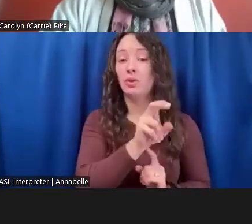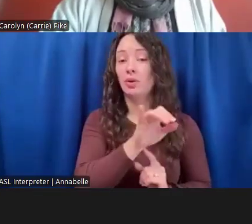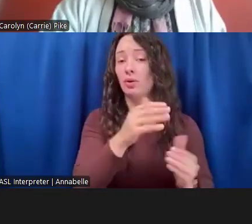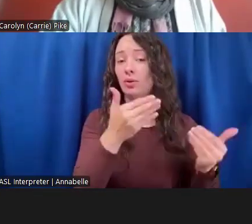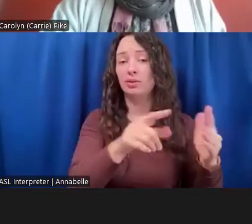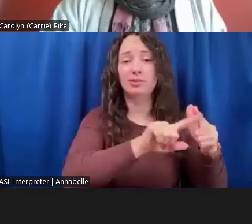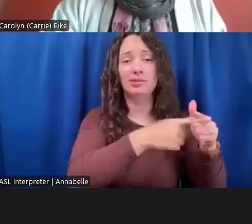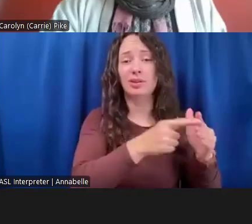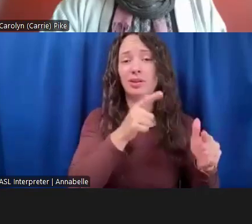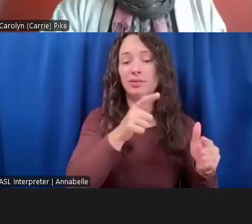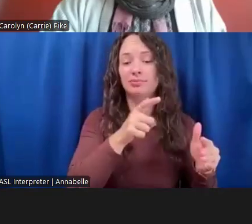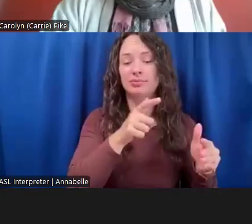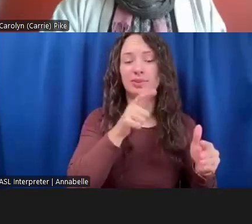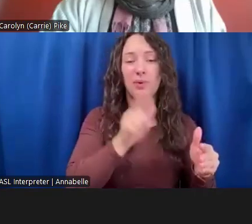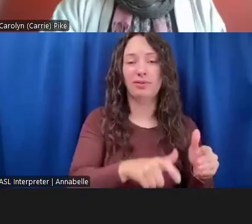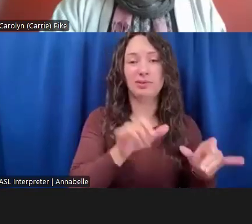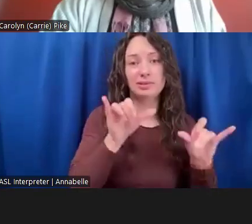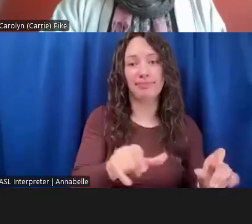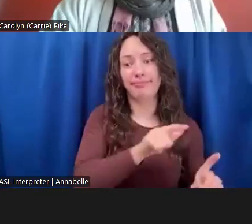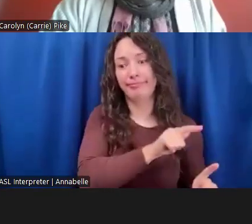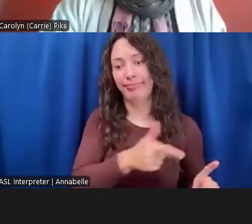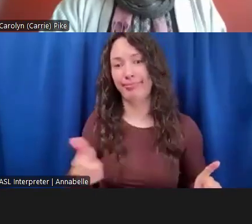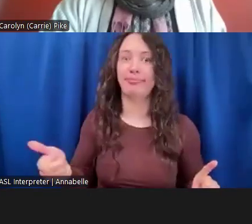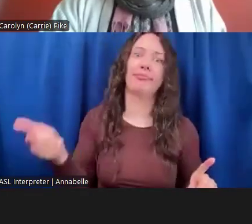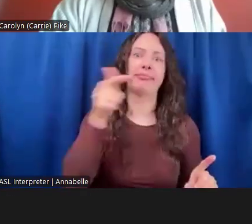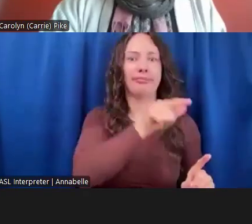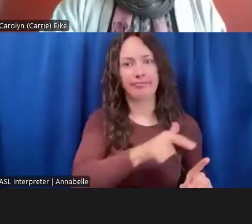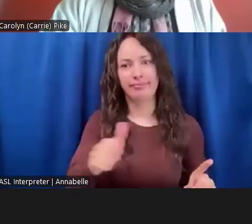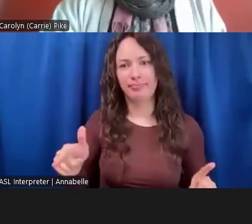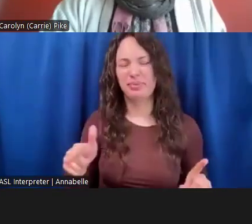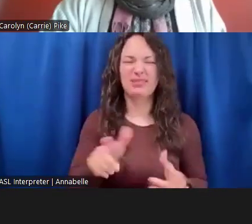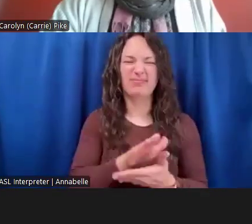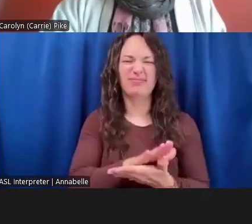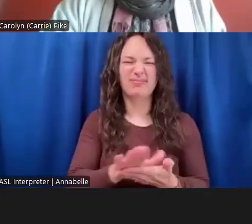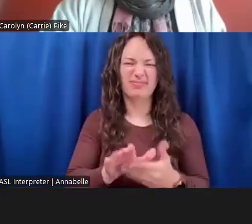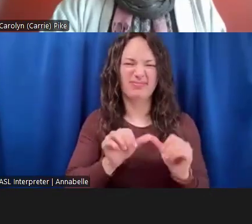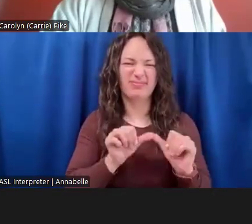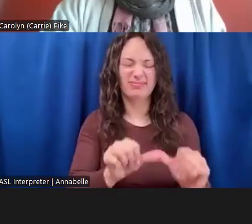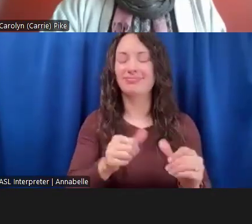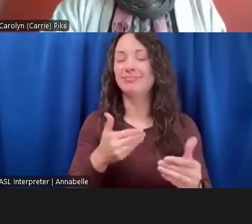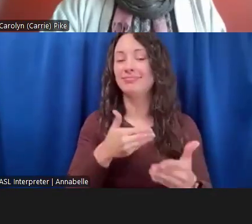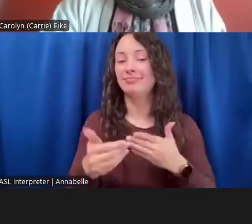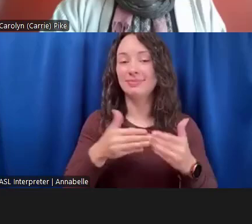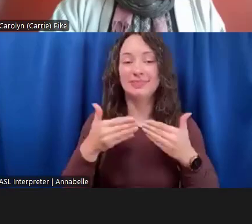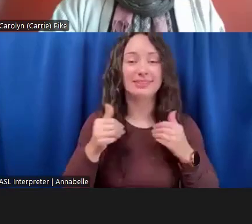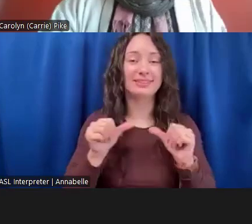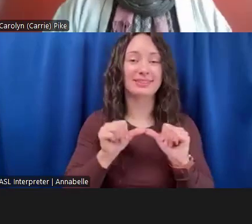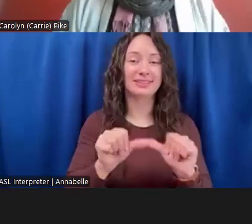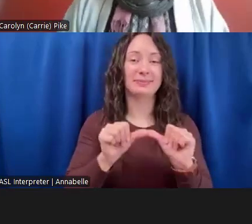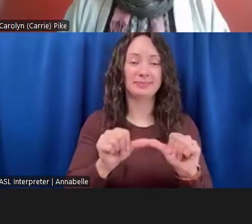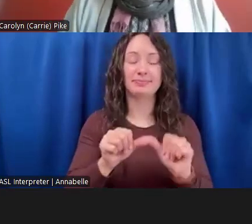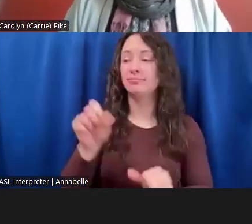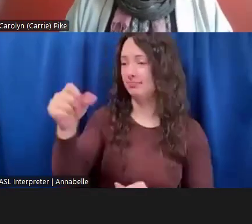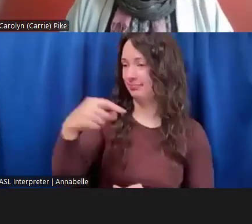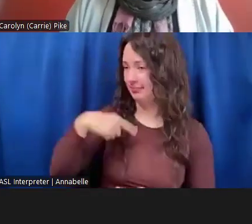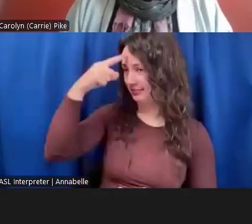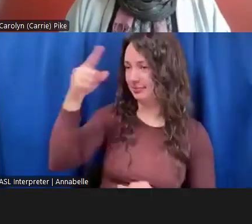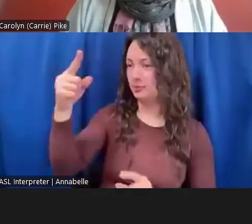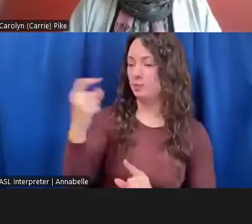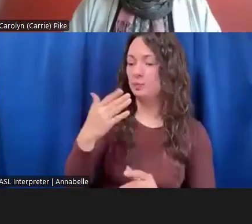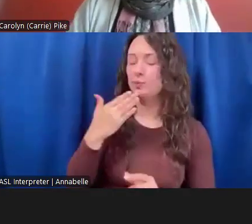the same order, but it probably will serve us. So keep on rolling. Thank you. Yeah, I mean, I think that it's a great question in terms